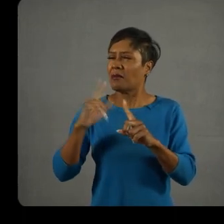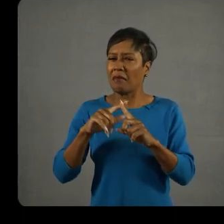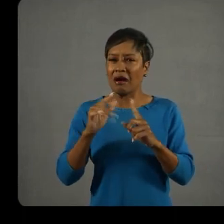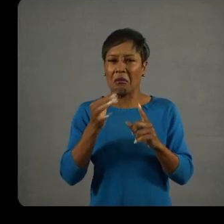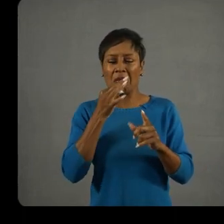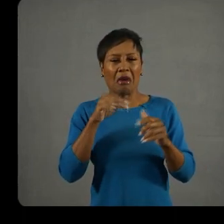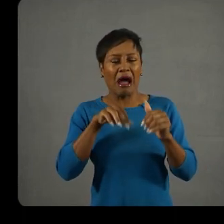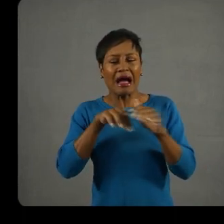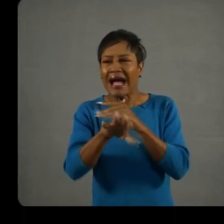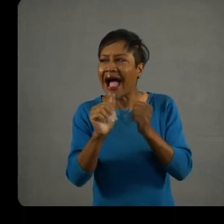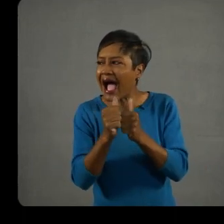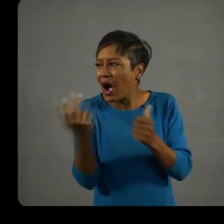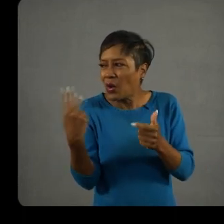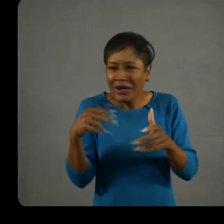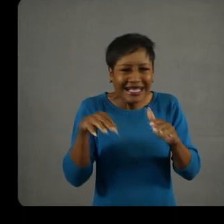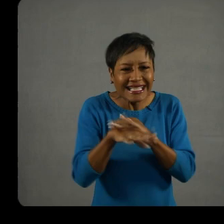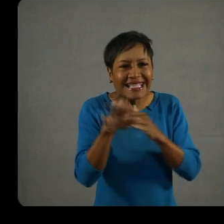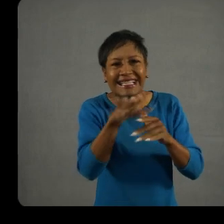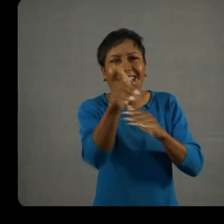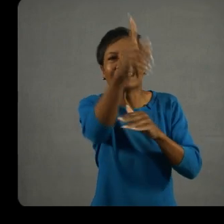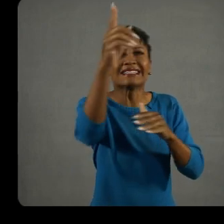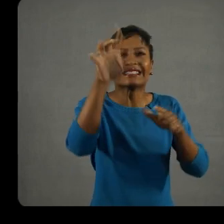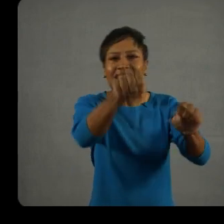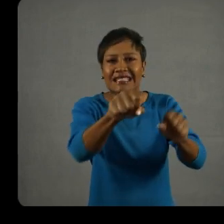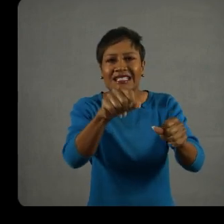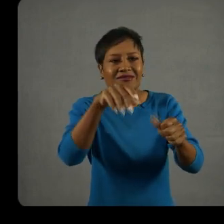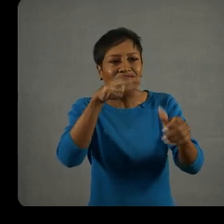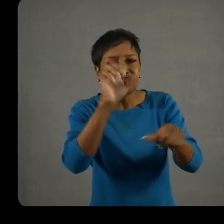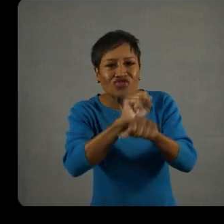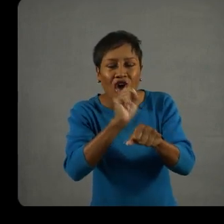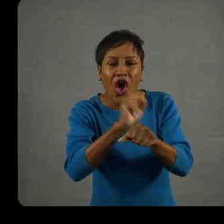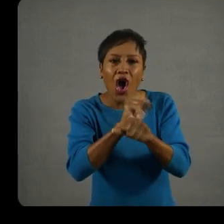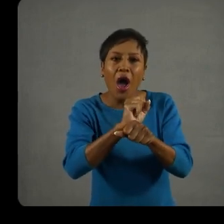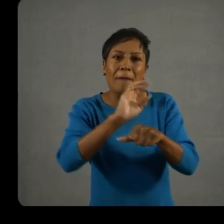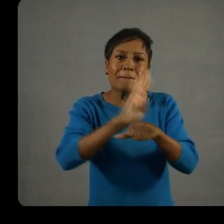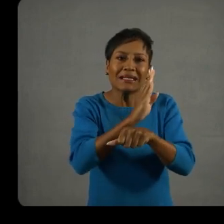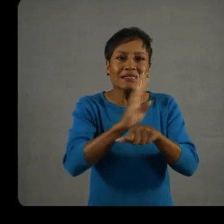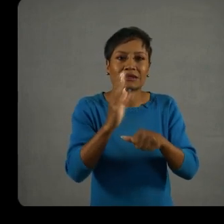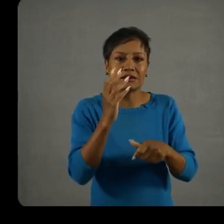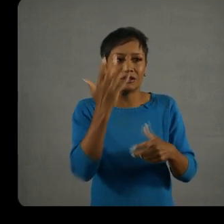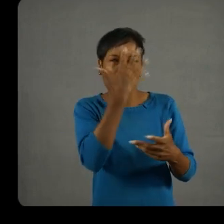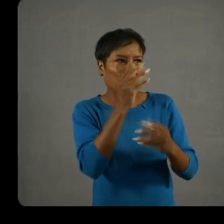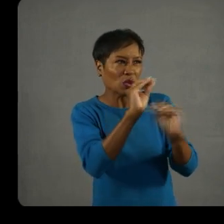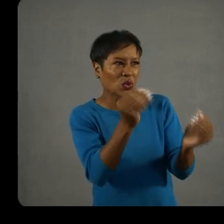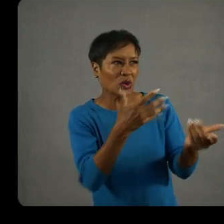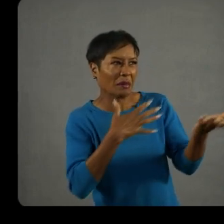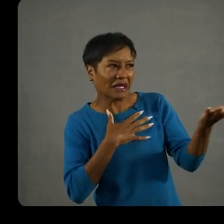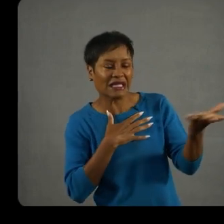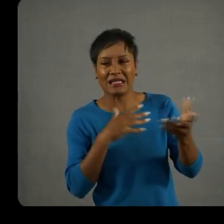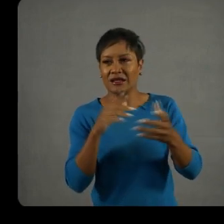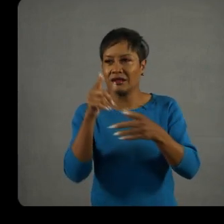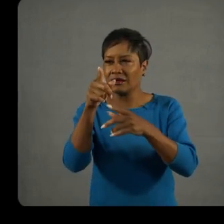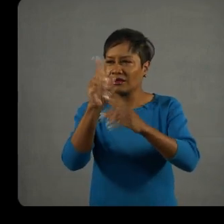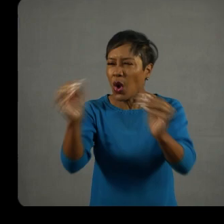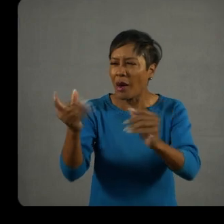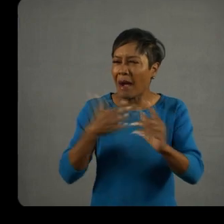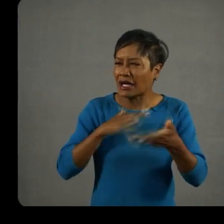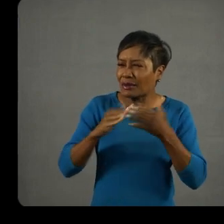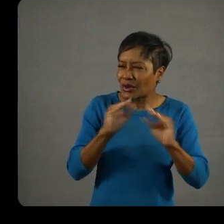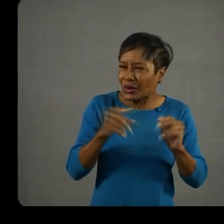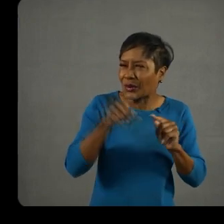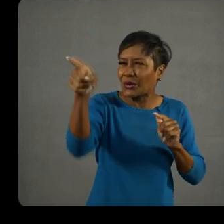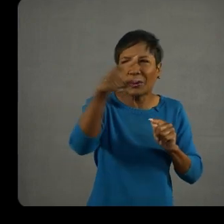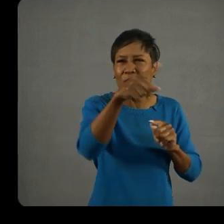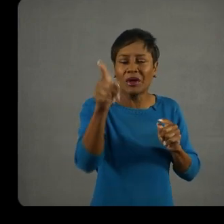high-paying jobs, into an industry that oftentimes doesn't have people that look like us or come from the communities that we're from? And rather than